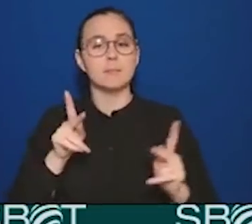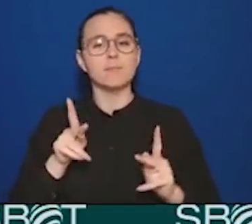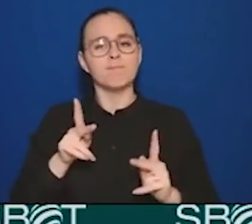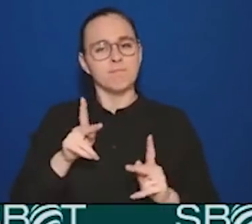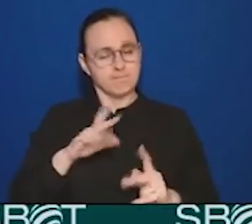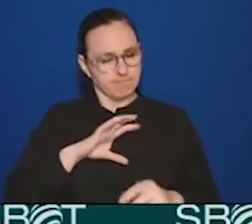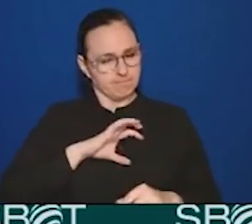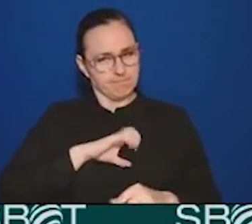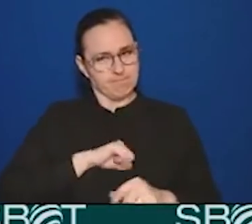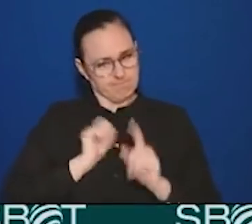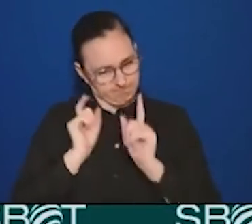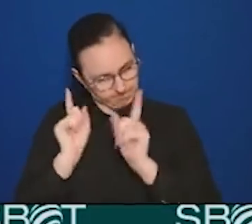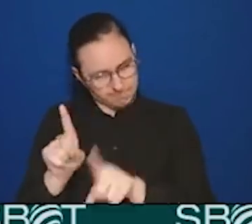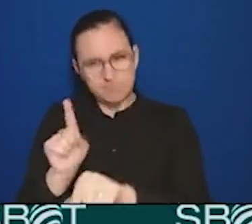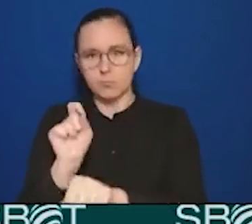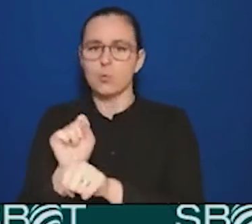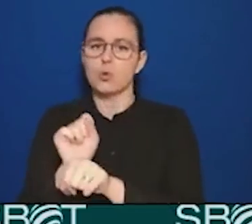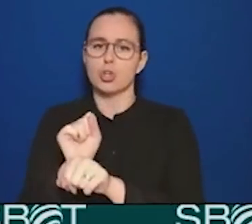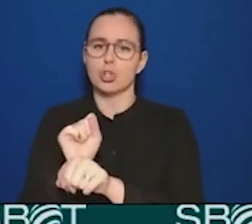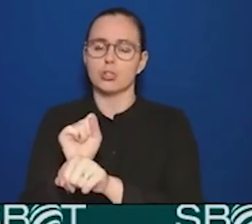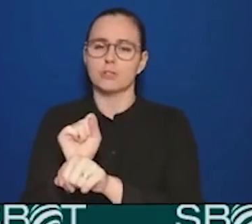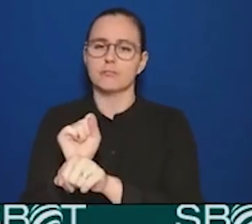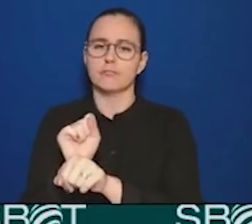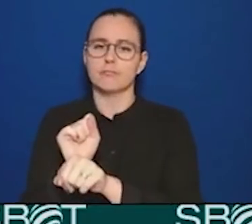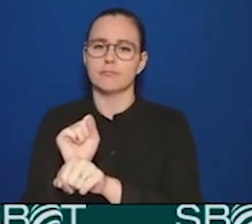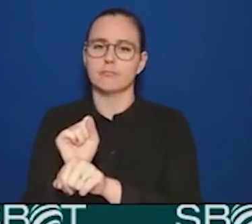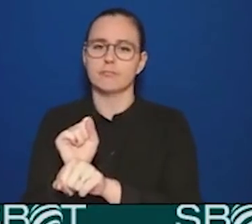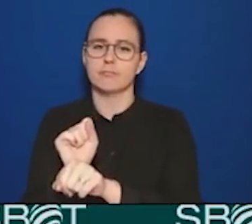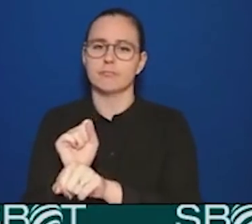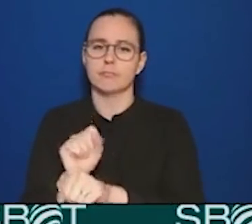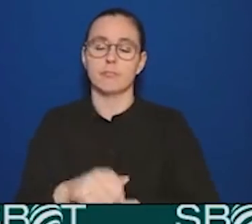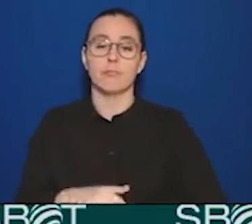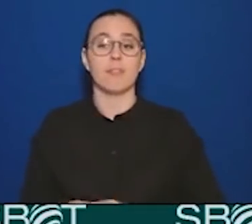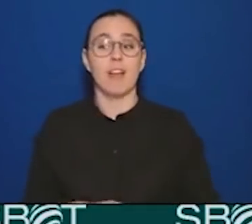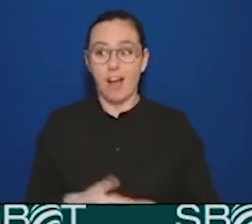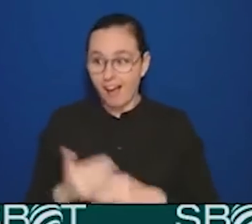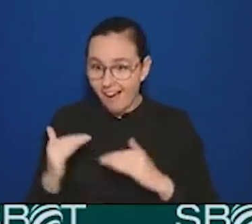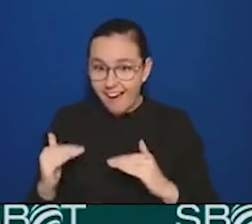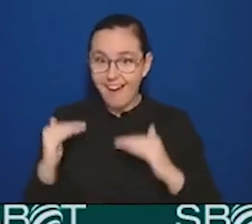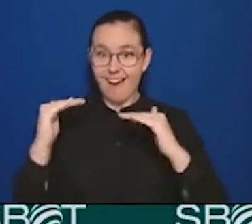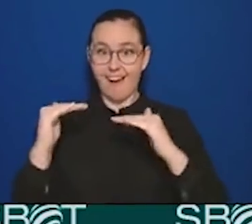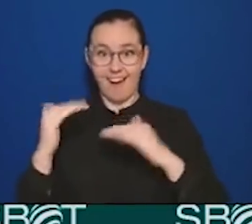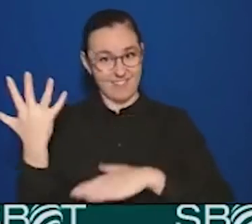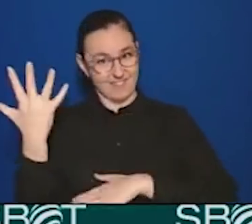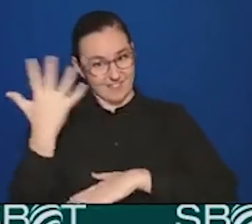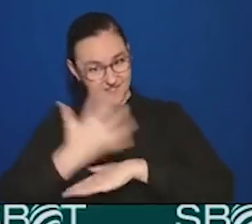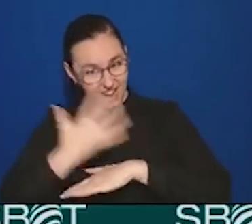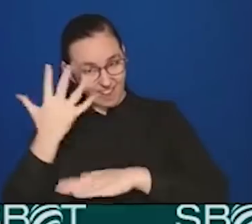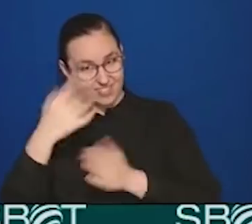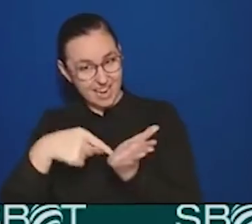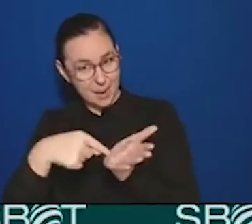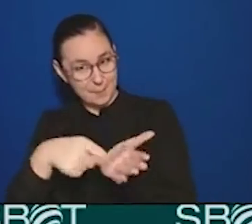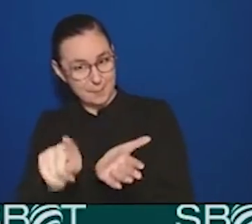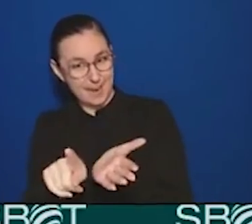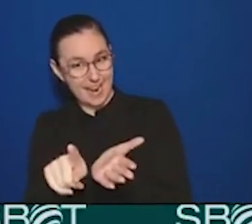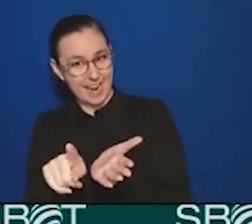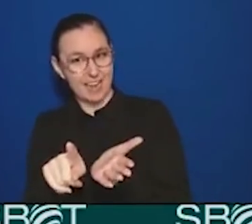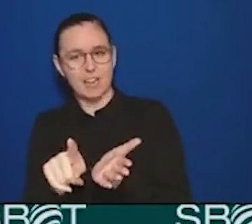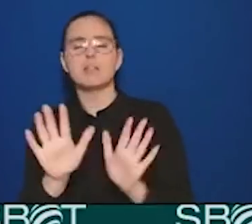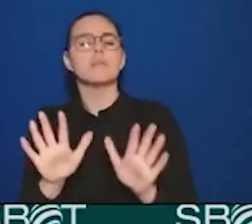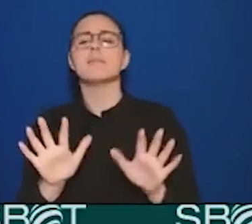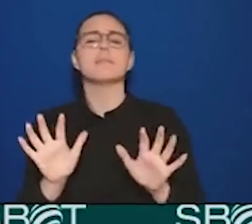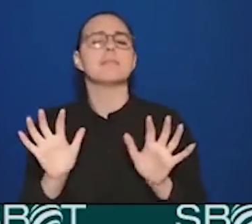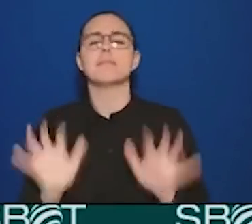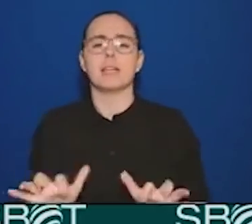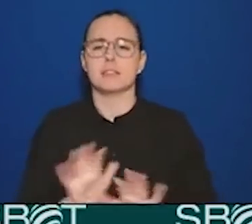days is an economic imperative. Your workforce is your most important asset. That's